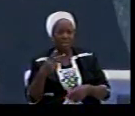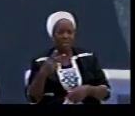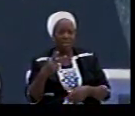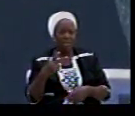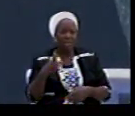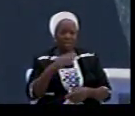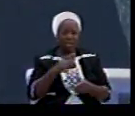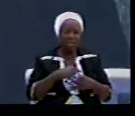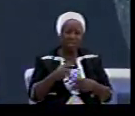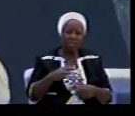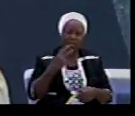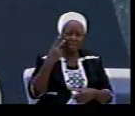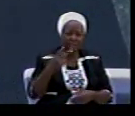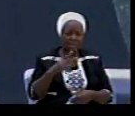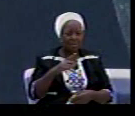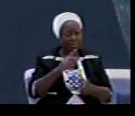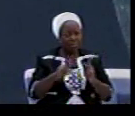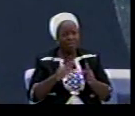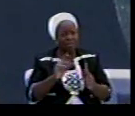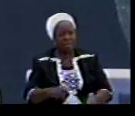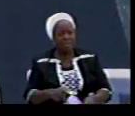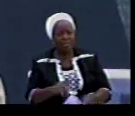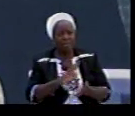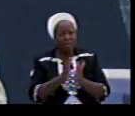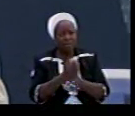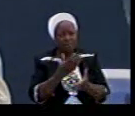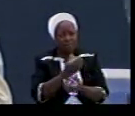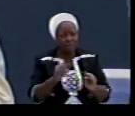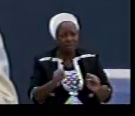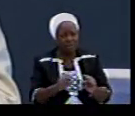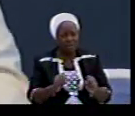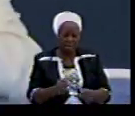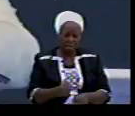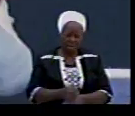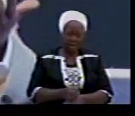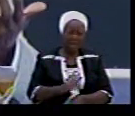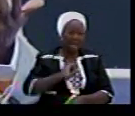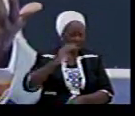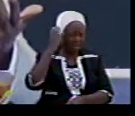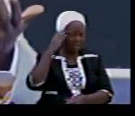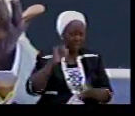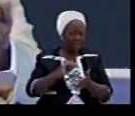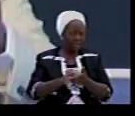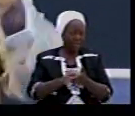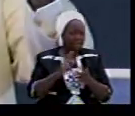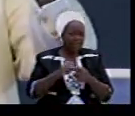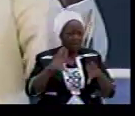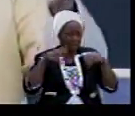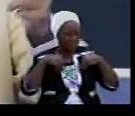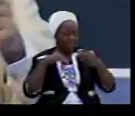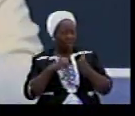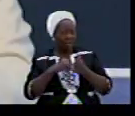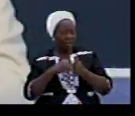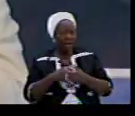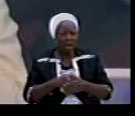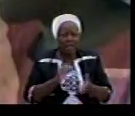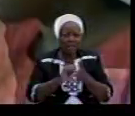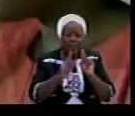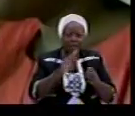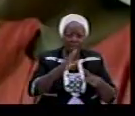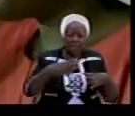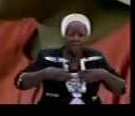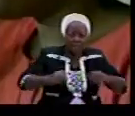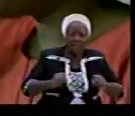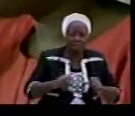your life. I hear, I see. They got healed. You transferred that to your life. I hear, I